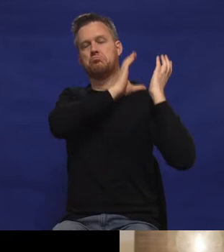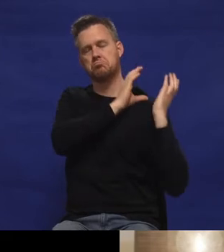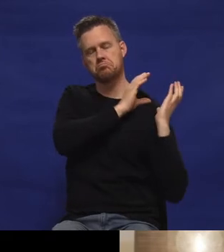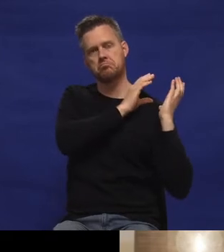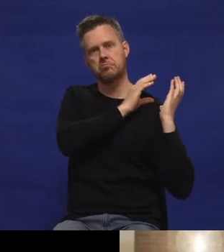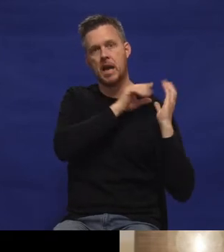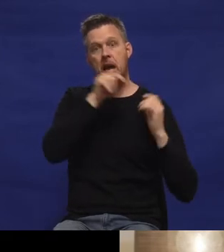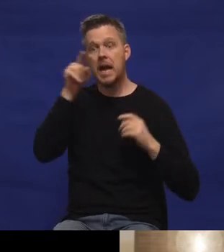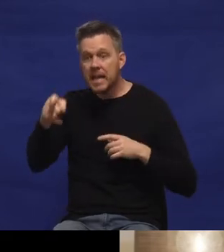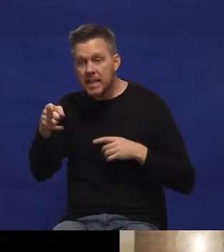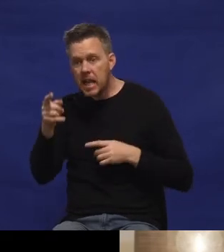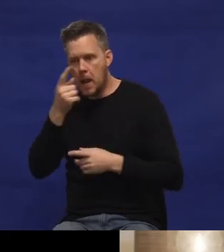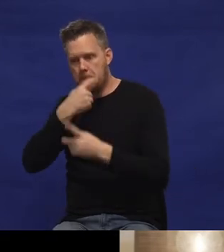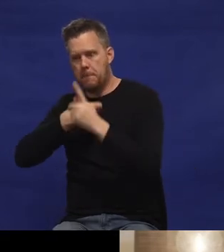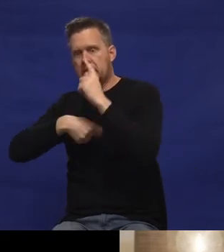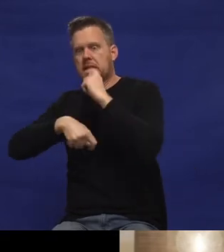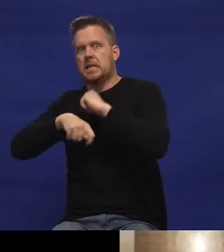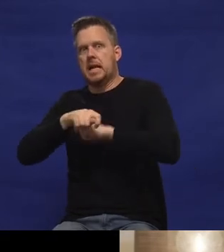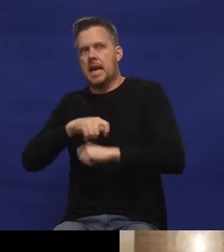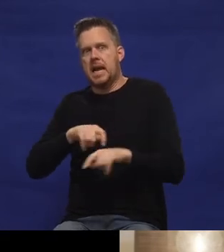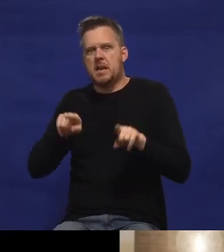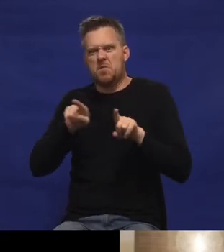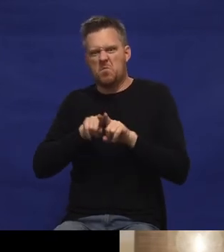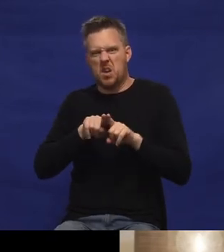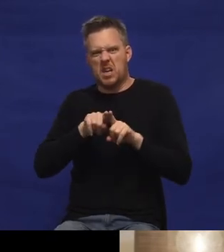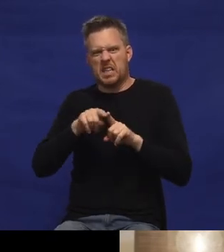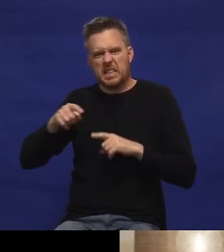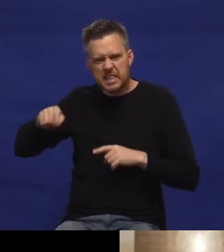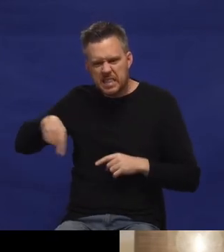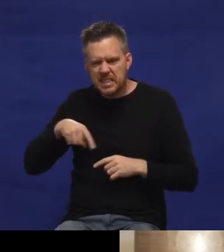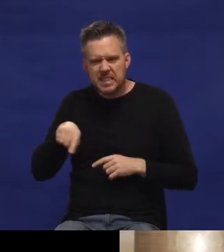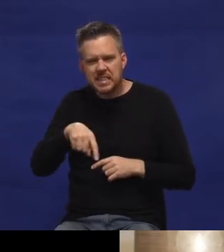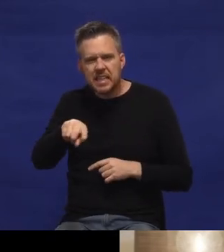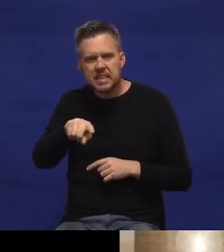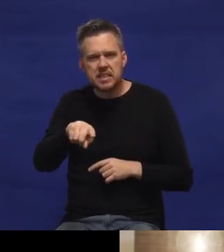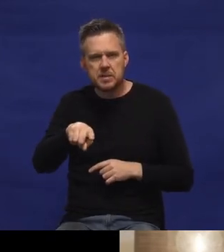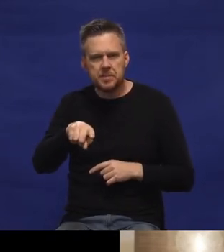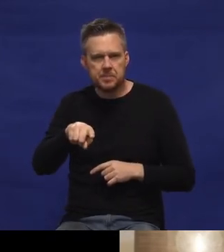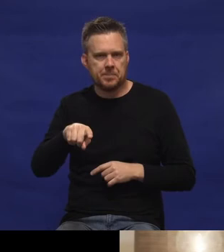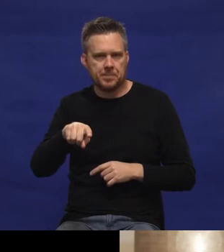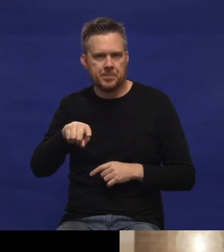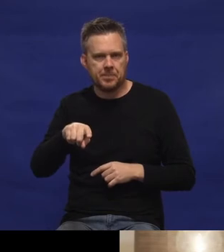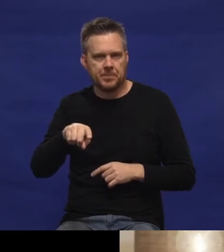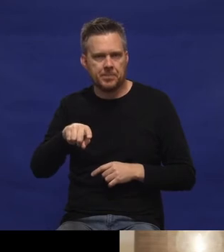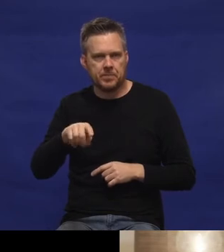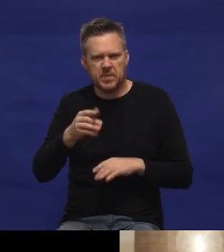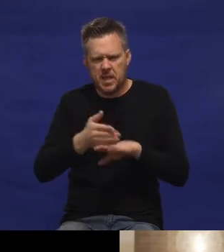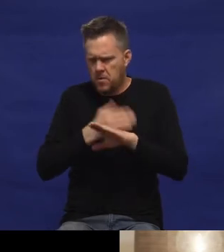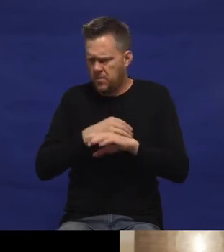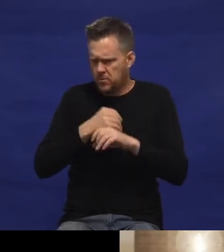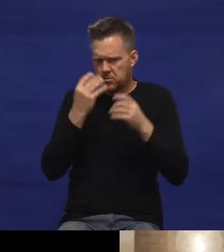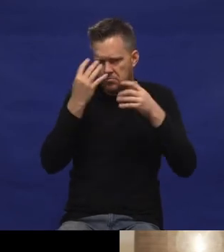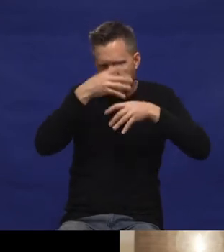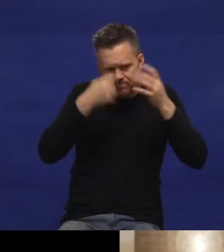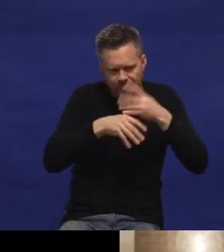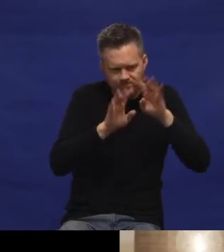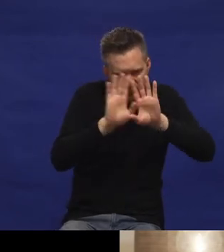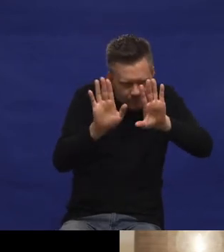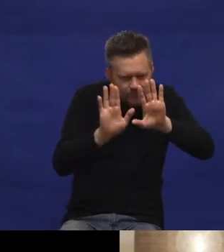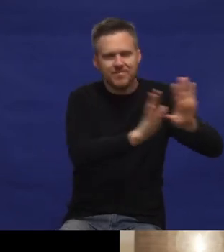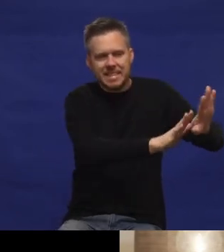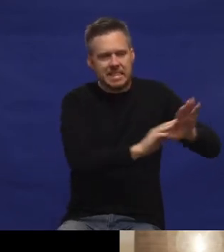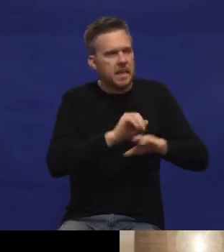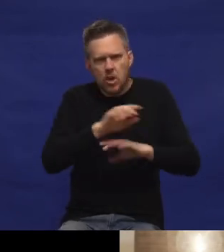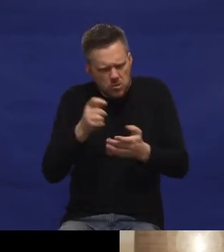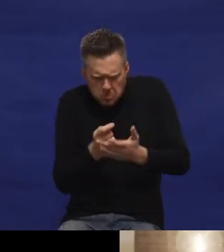he became like the snake. Now, before you misunderstand, don't, you know,